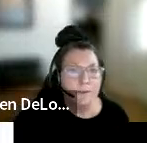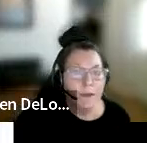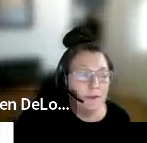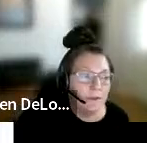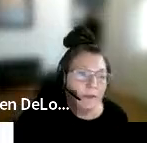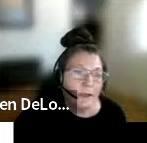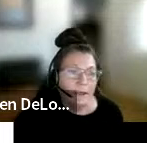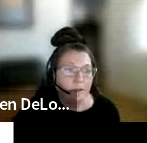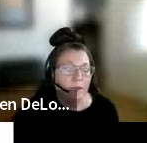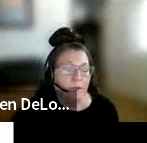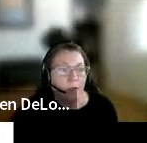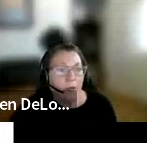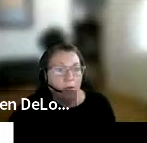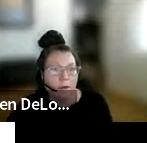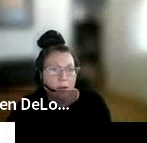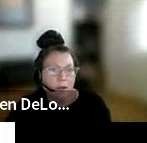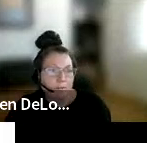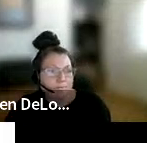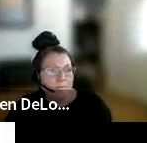process as they need it.